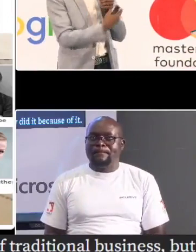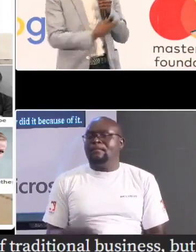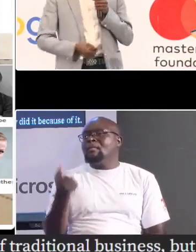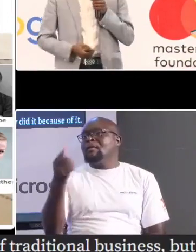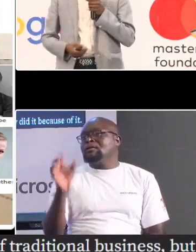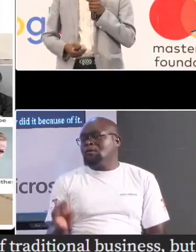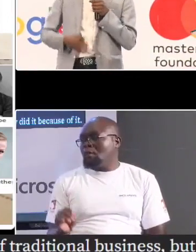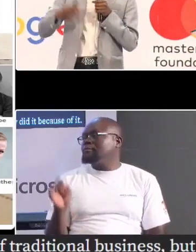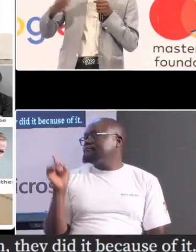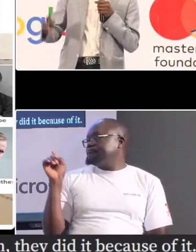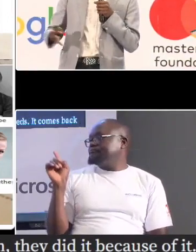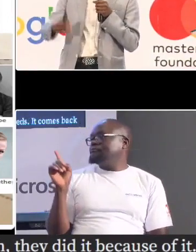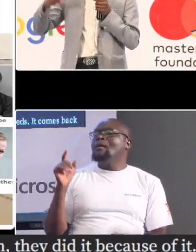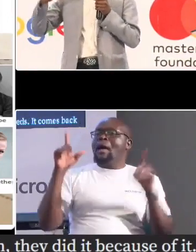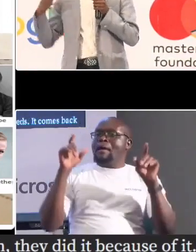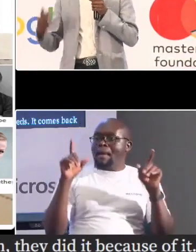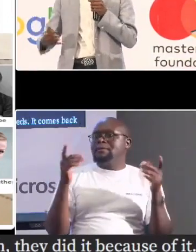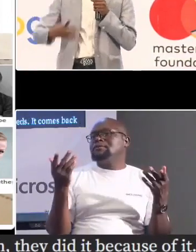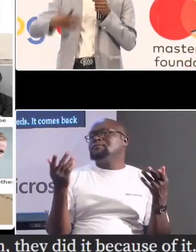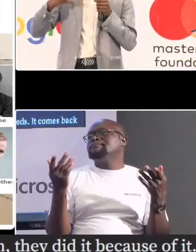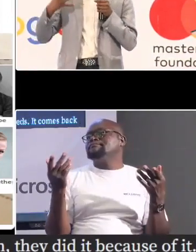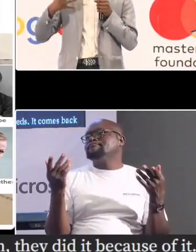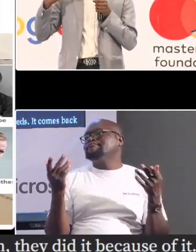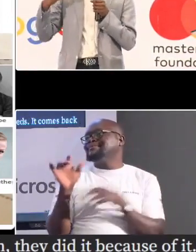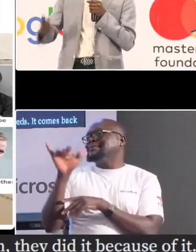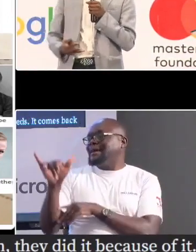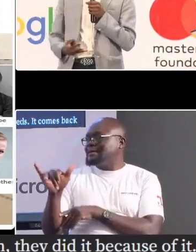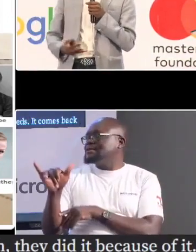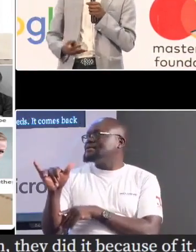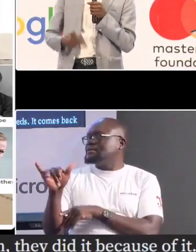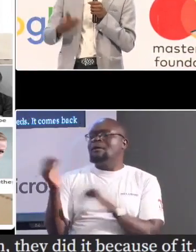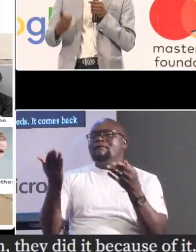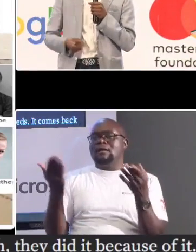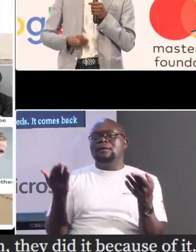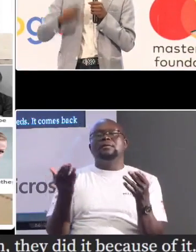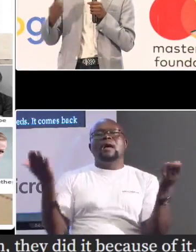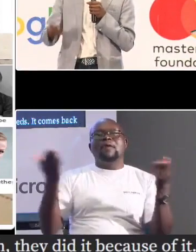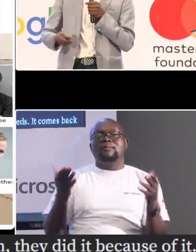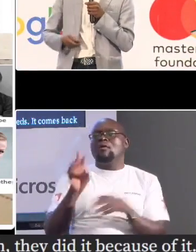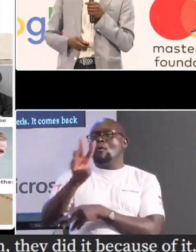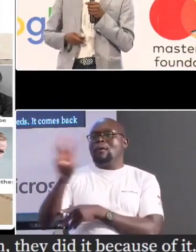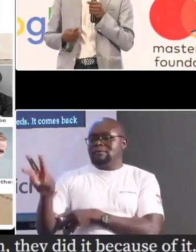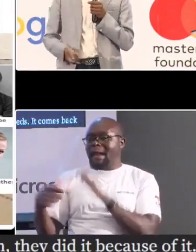So on screen is just an image of a book that is freely available at a website called